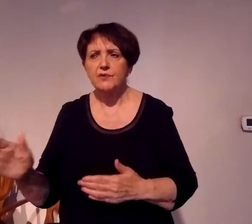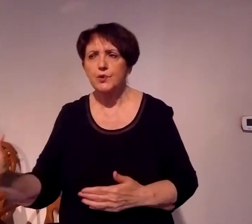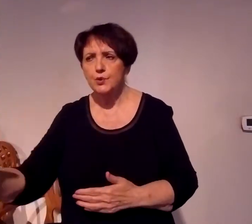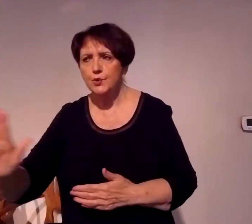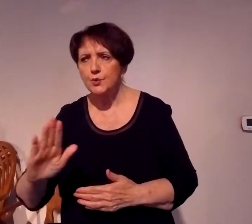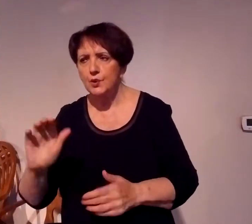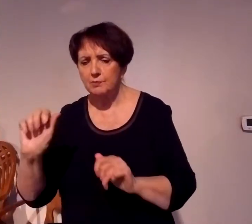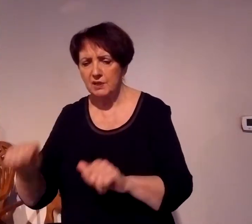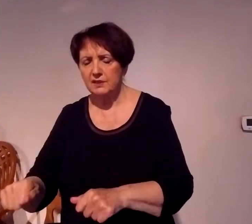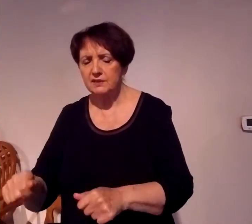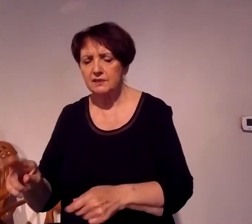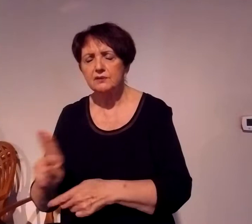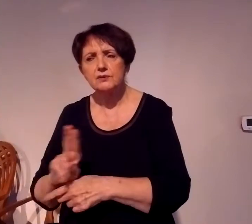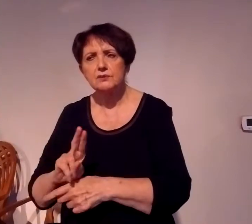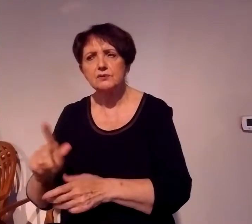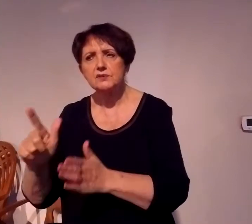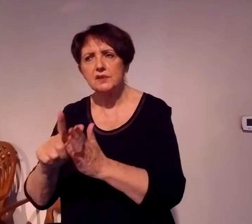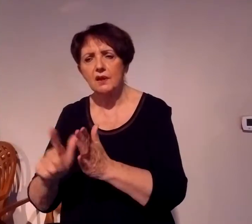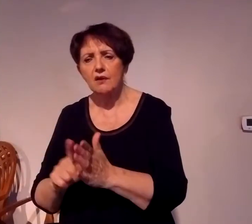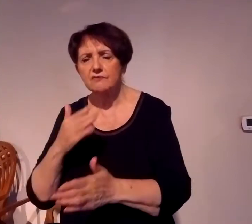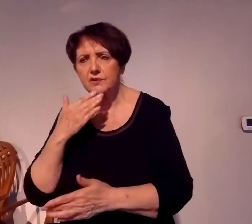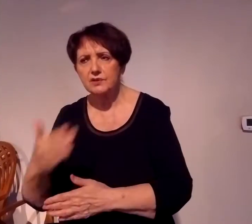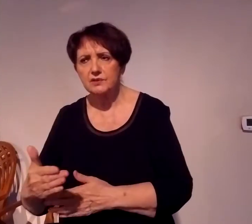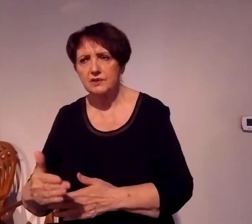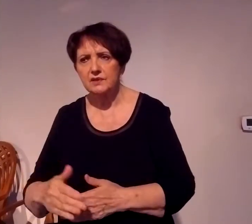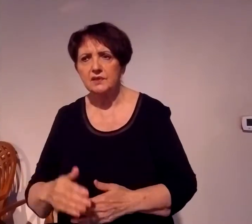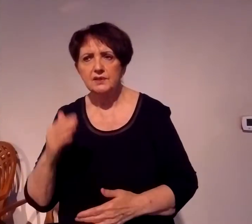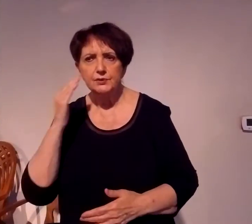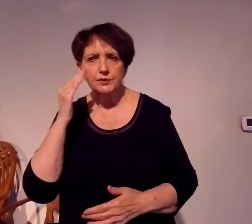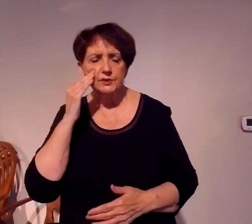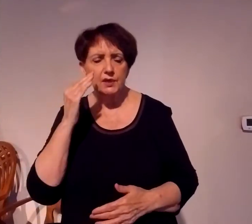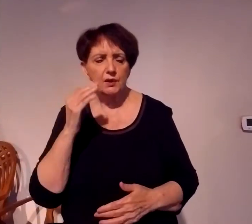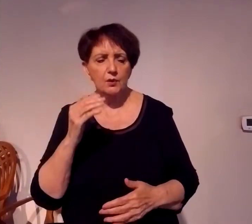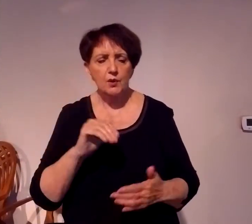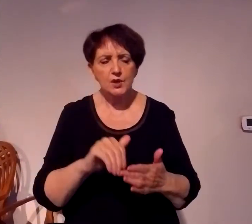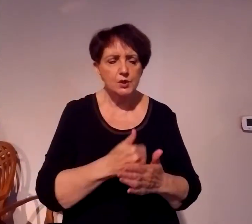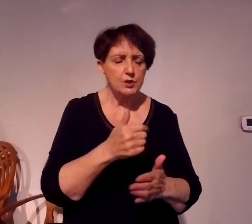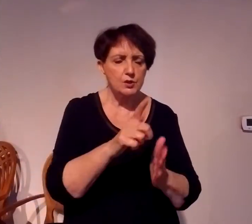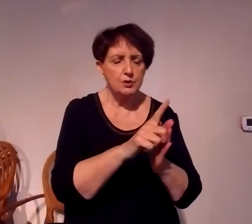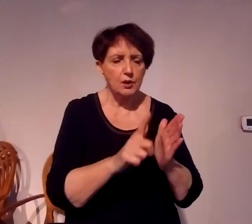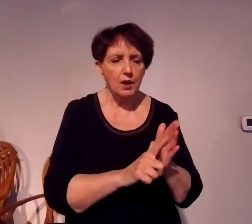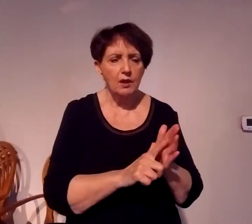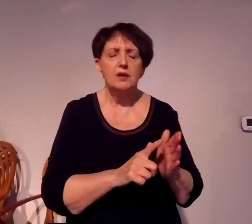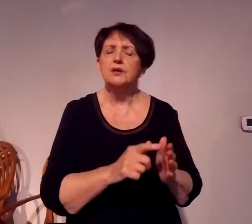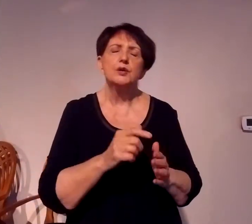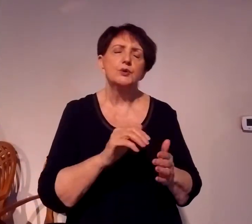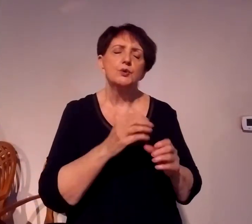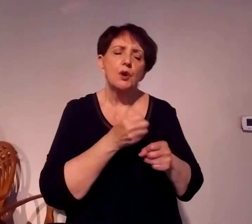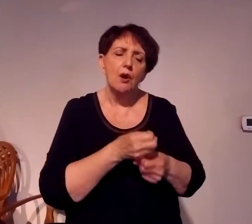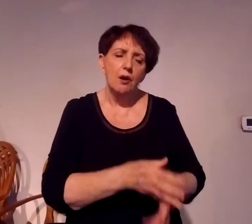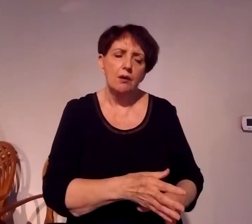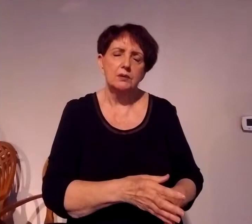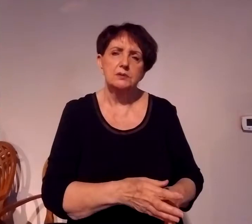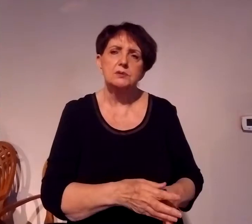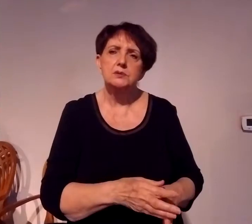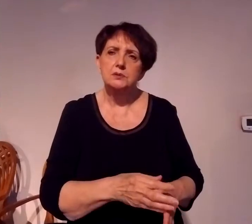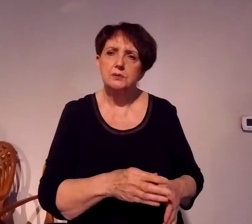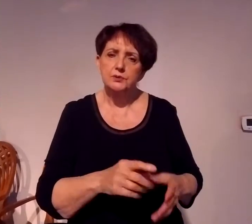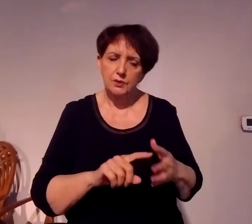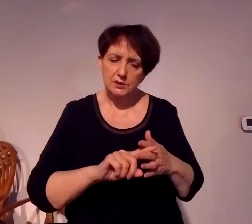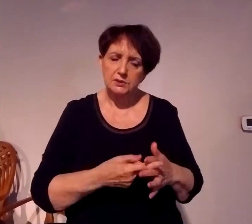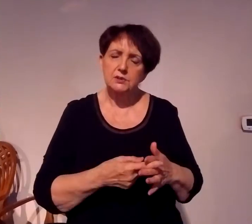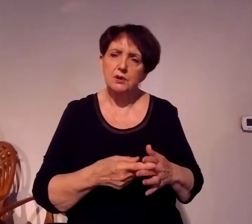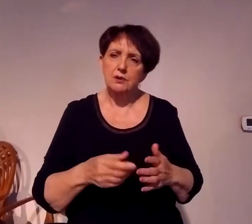and use the law for good, to know that you can set a new law in motion, a new cause in motion, not only in